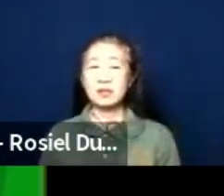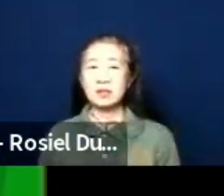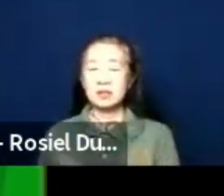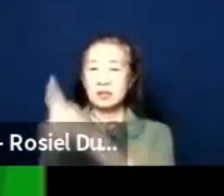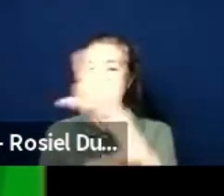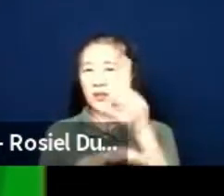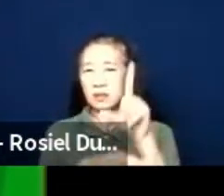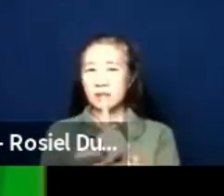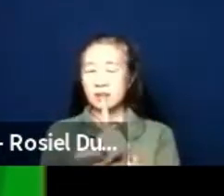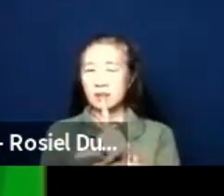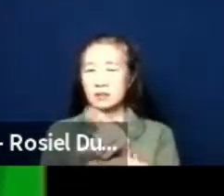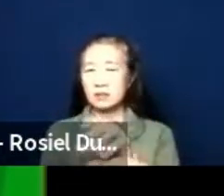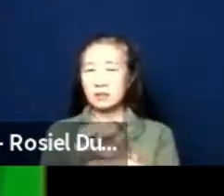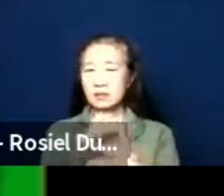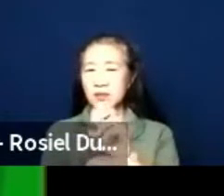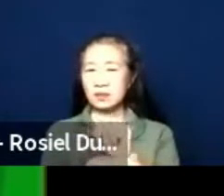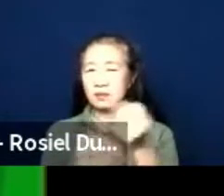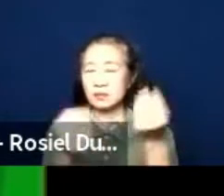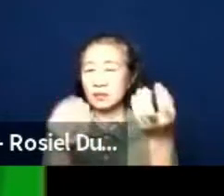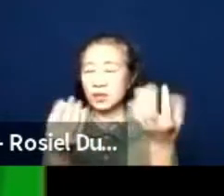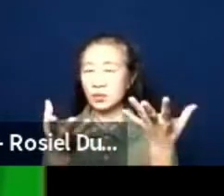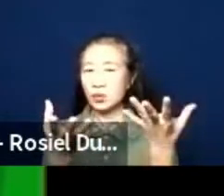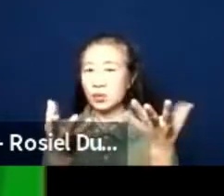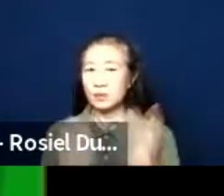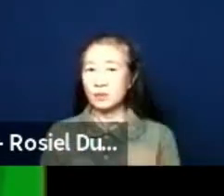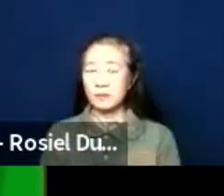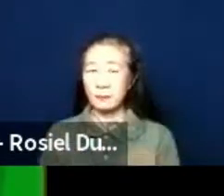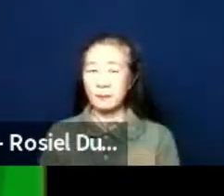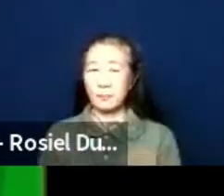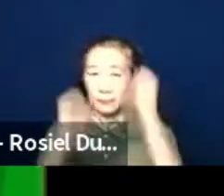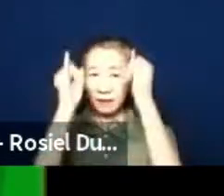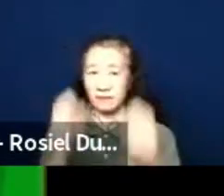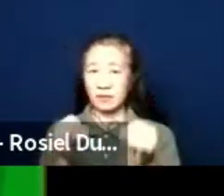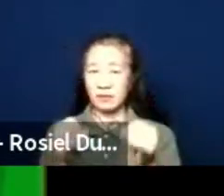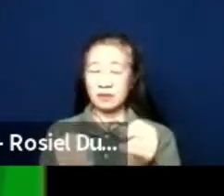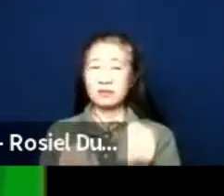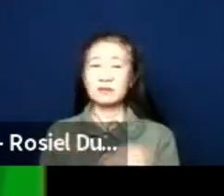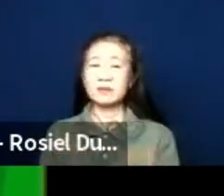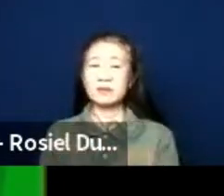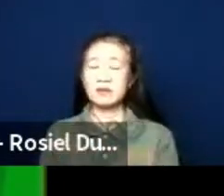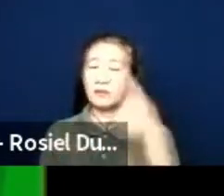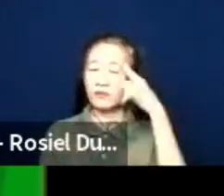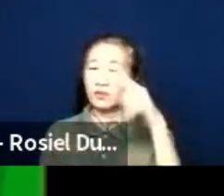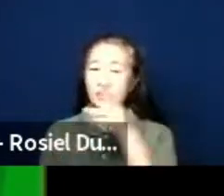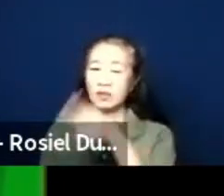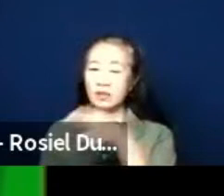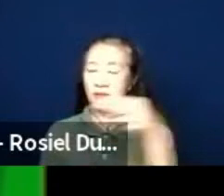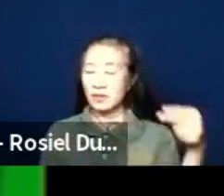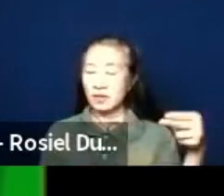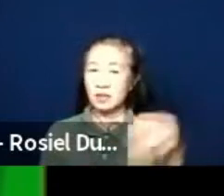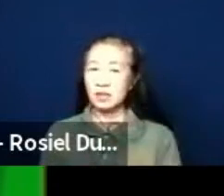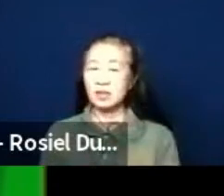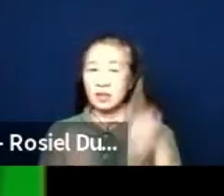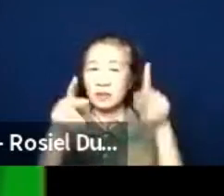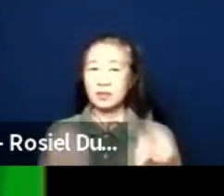lanyard with a multiple identification. Could be hard of hearing, person